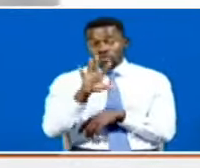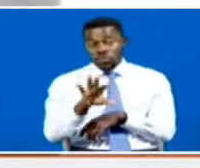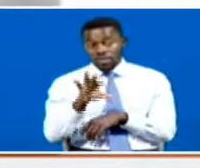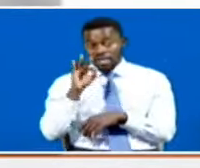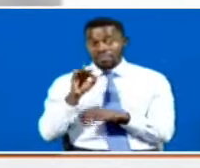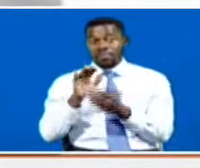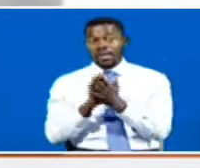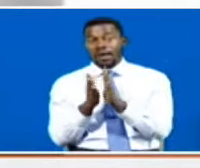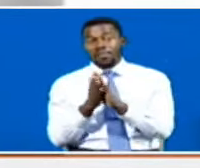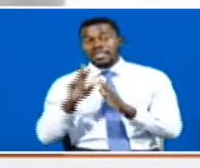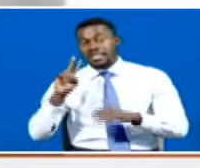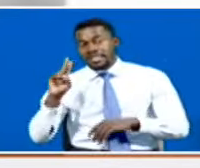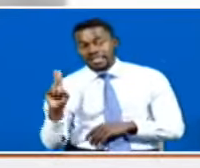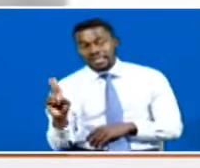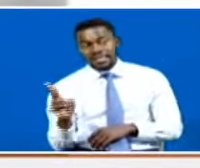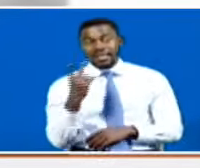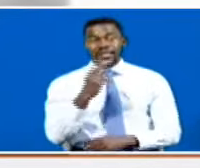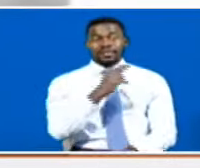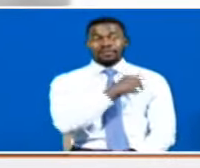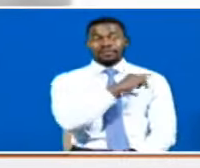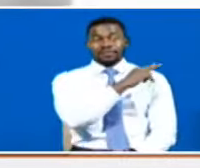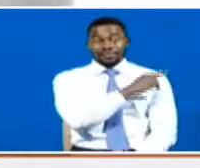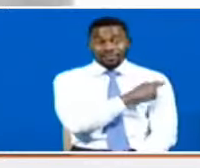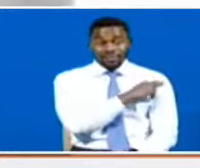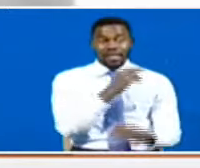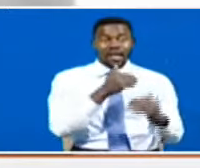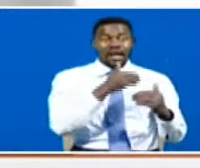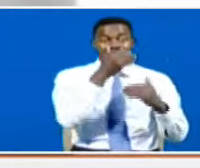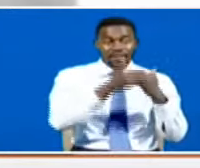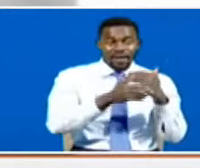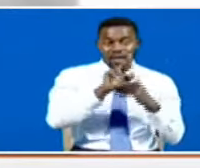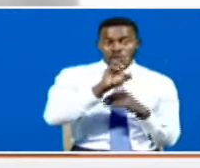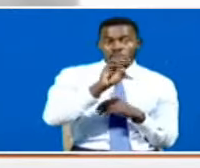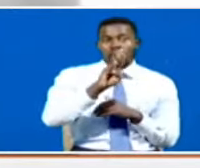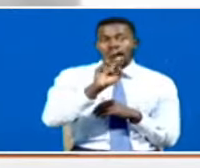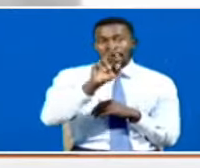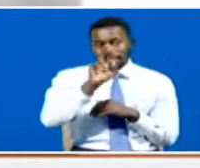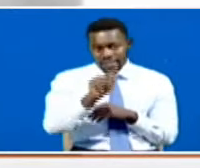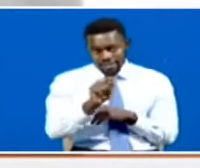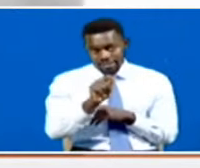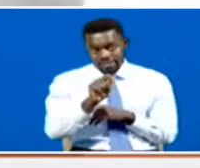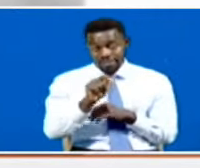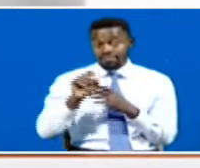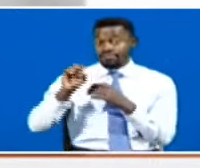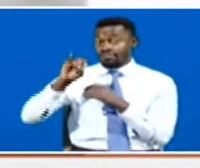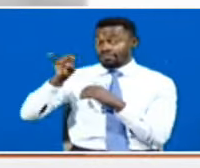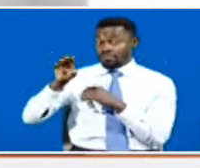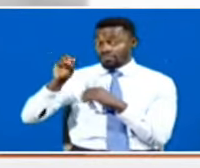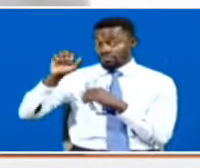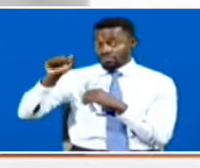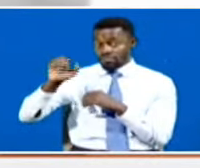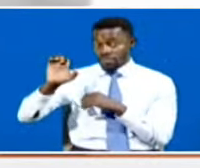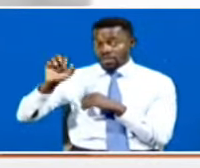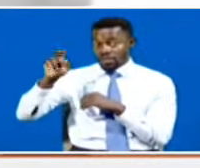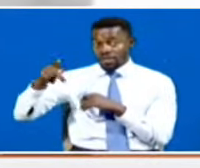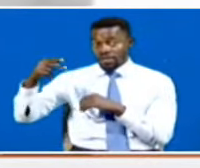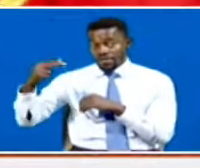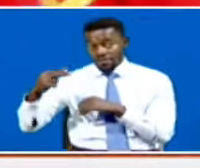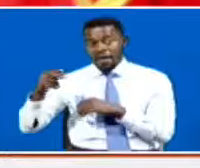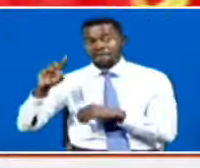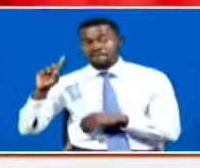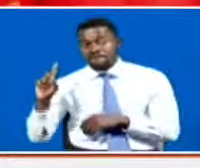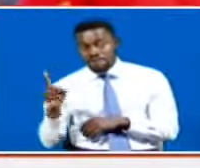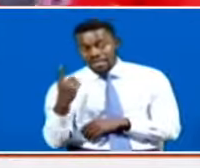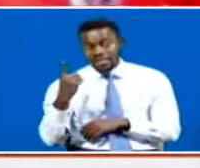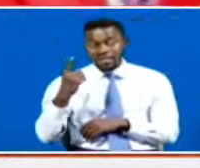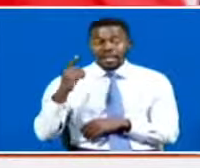second military chief, succeeding Major General Penfold. Major General Joseph Ndolo became the first African to